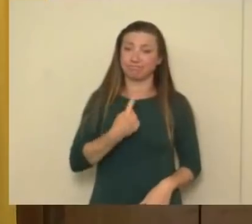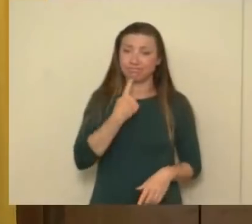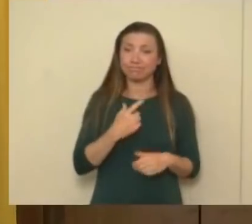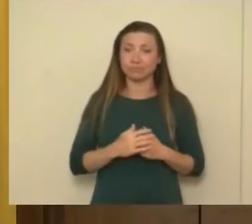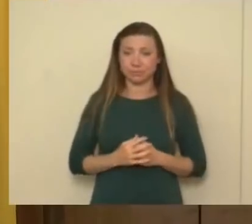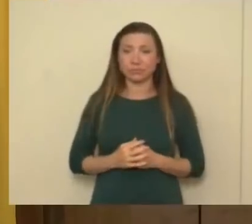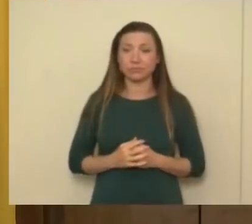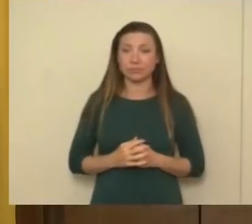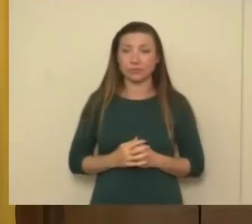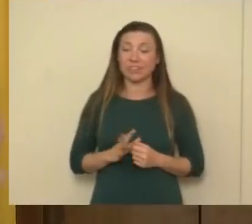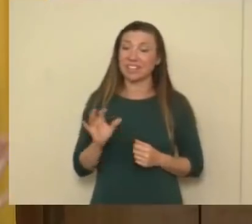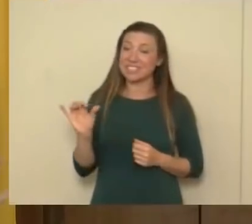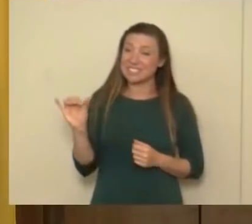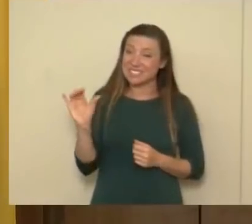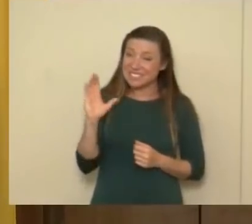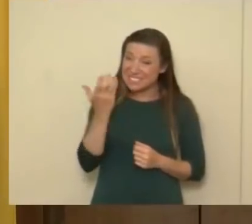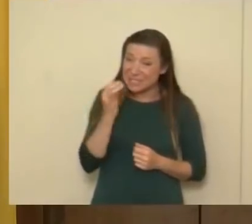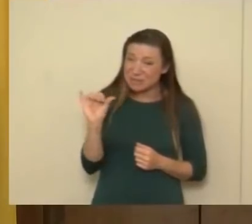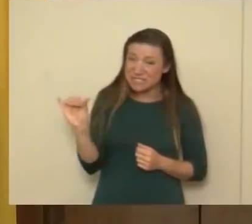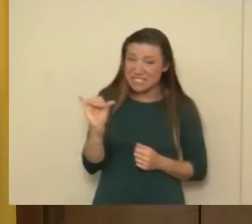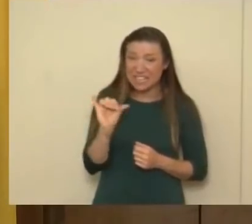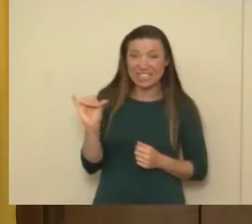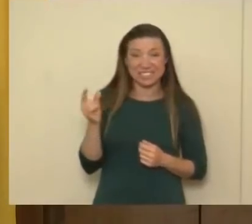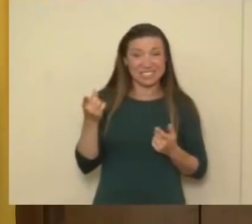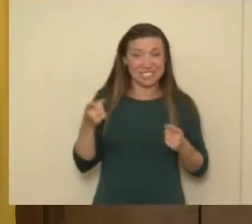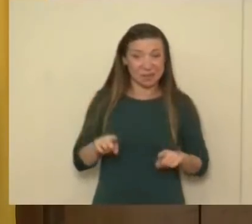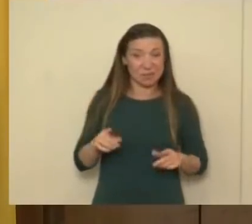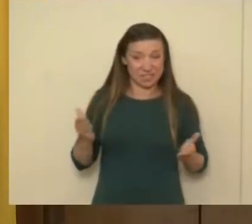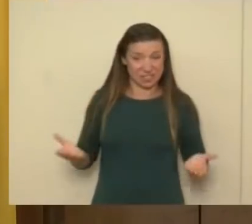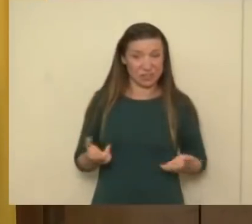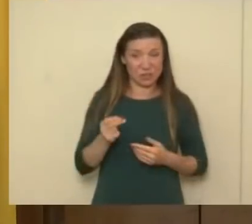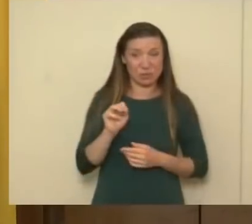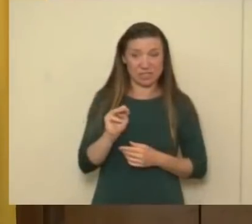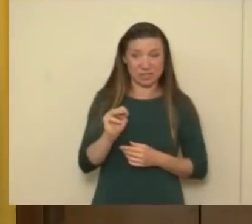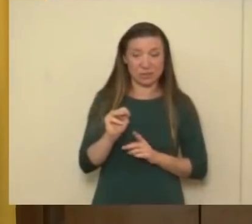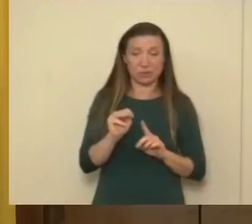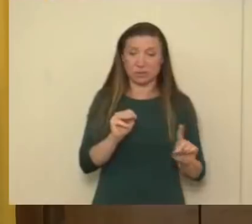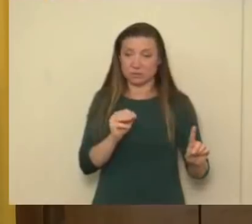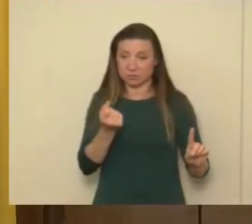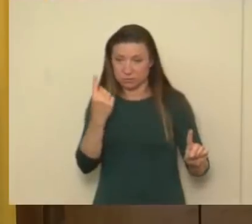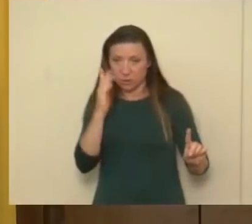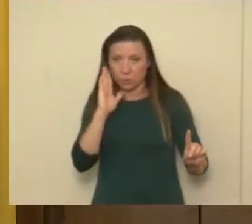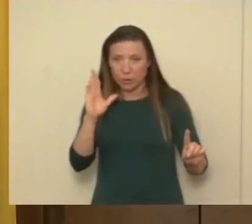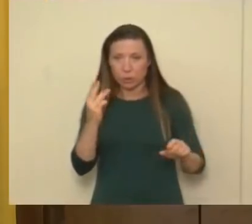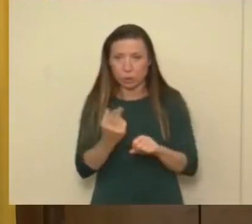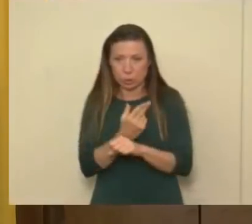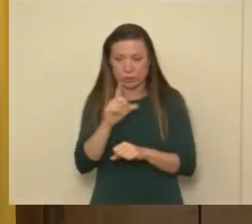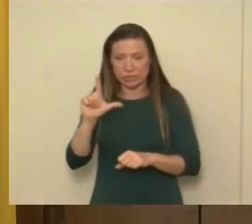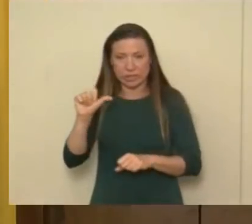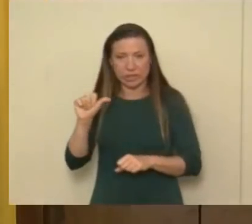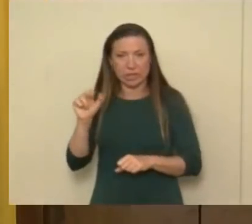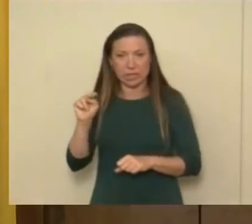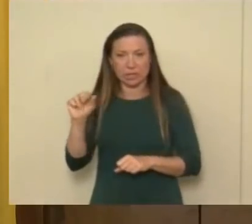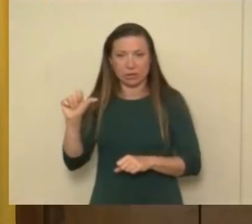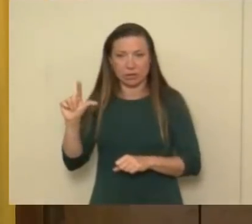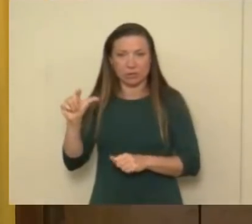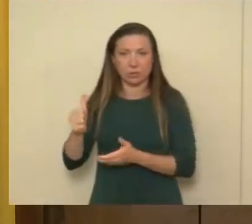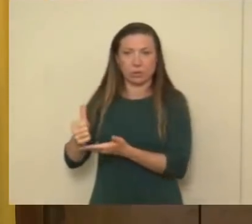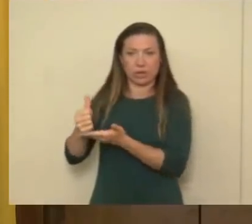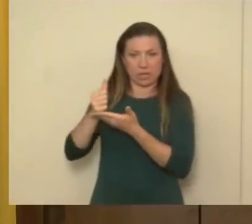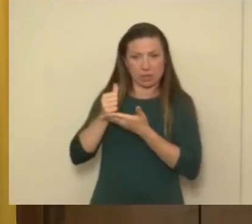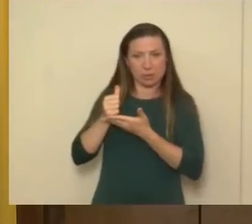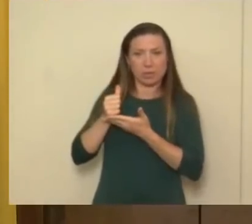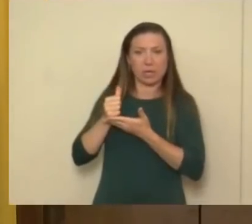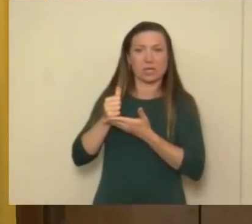case in New Mexico, and we're going to use LANL to help us create modeling for mask wearing, and also we'll